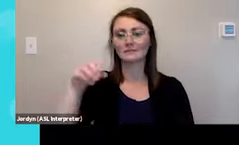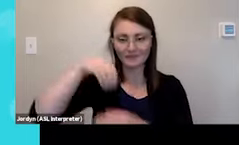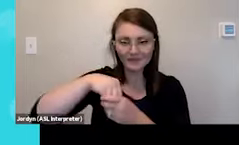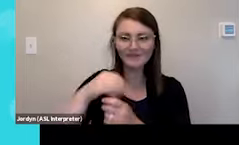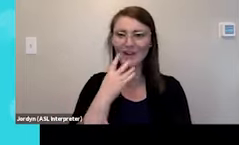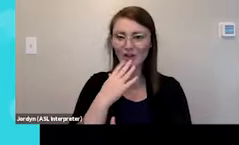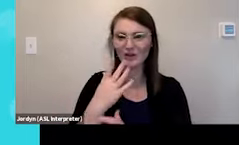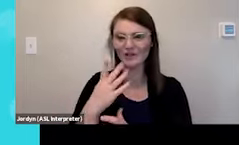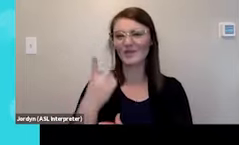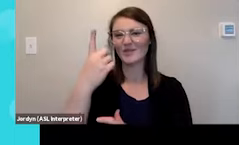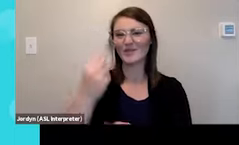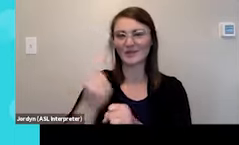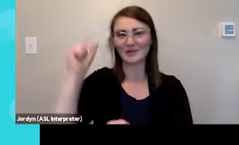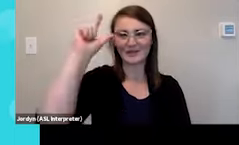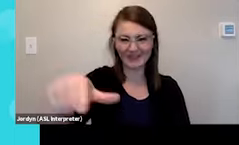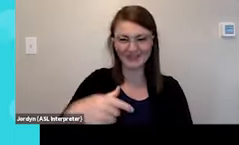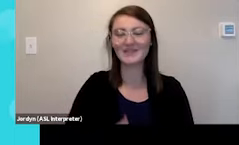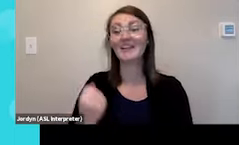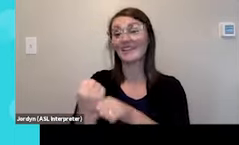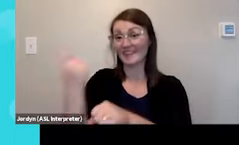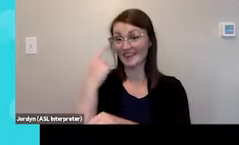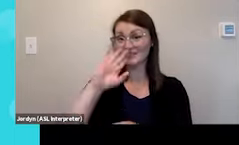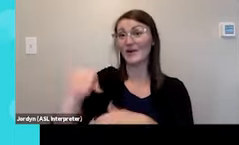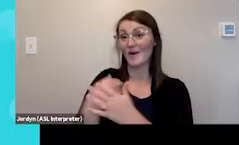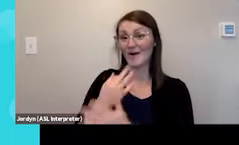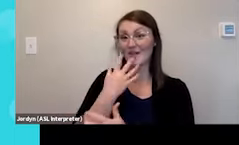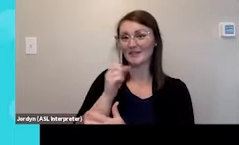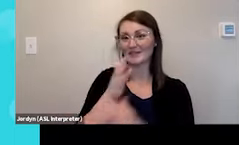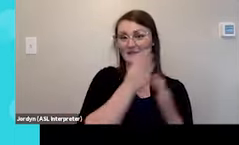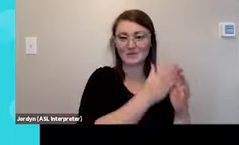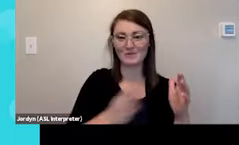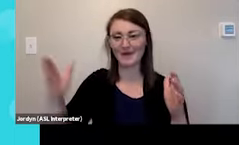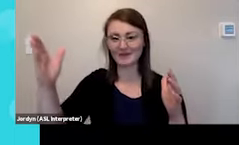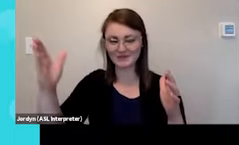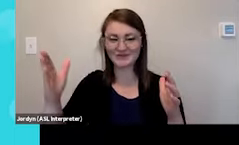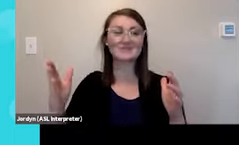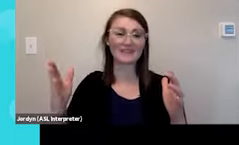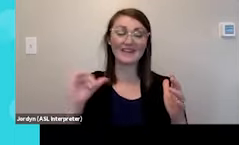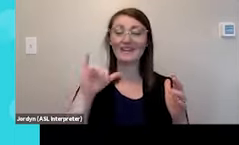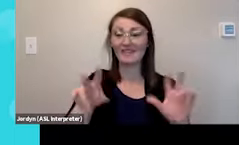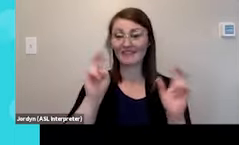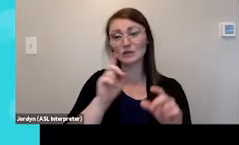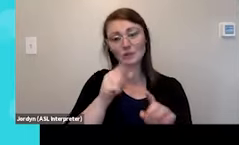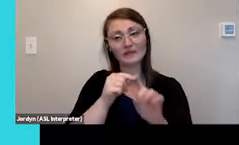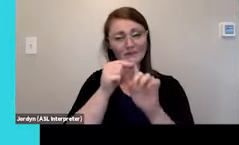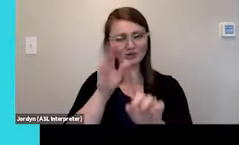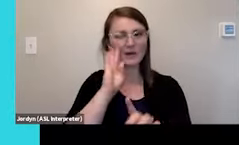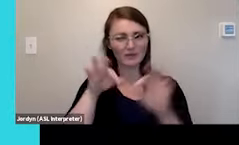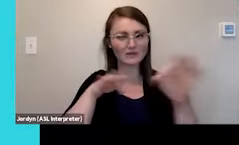under the title All the Colors of the Spectrum, and we are going under the title Autism in Color for a very special reason, which I'll describe